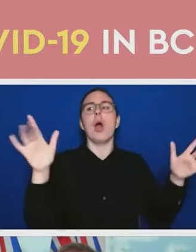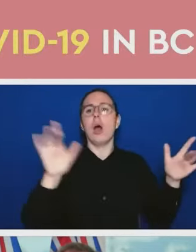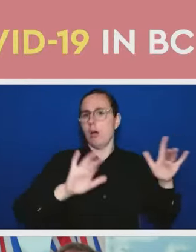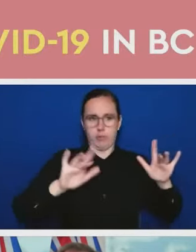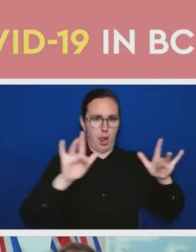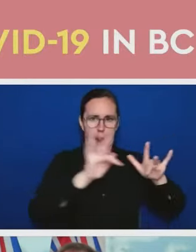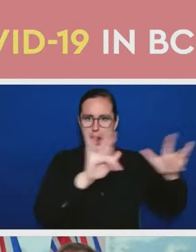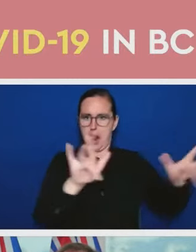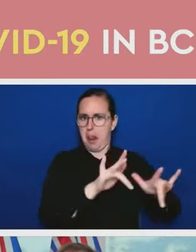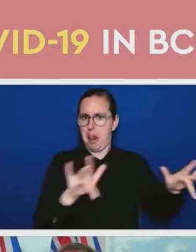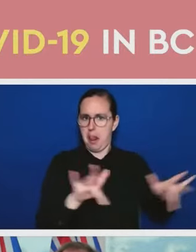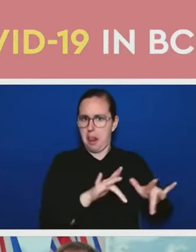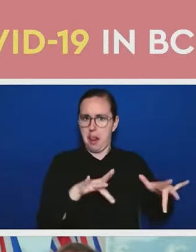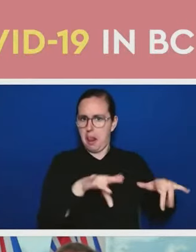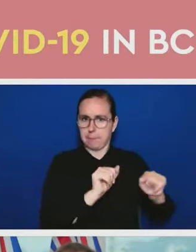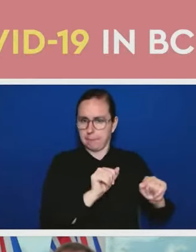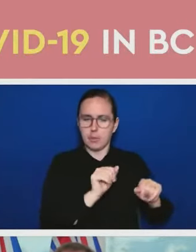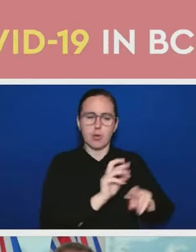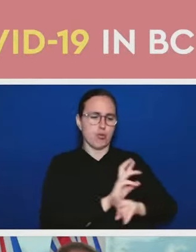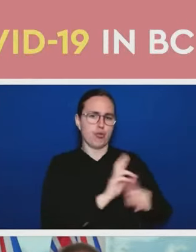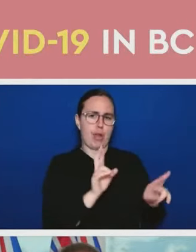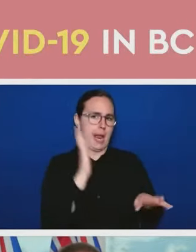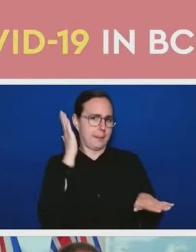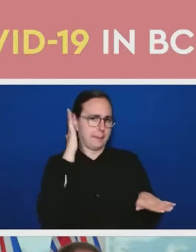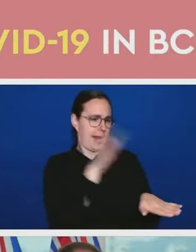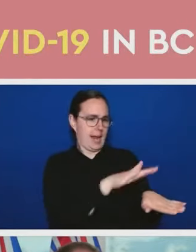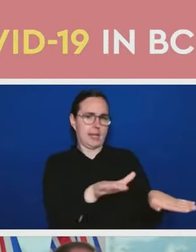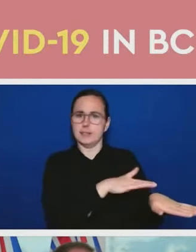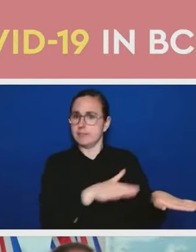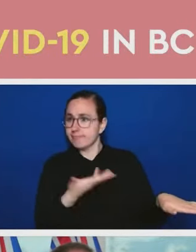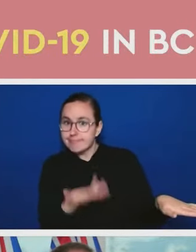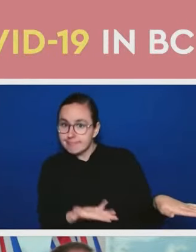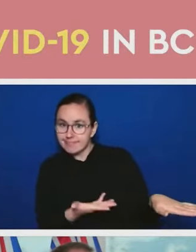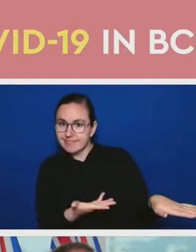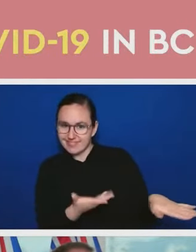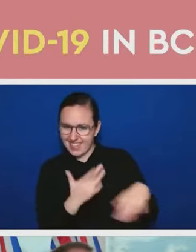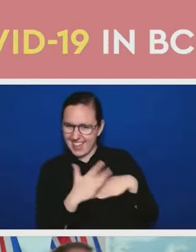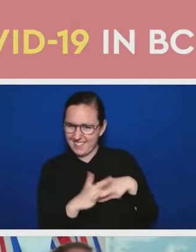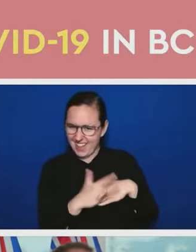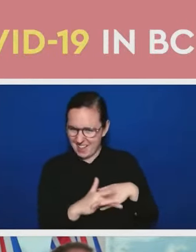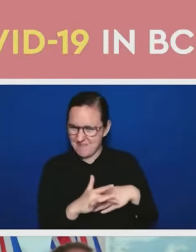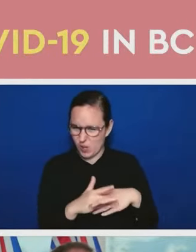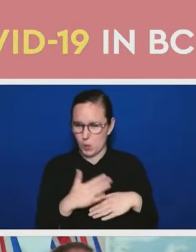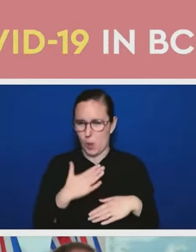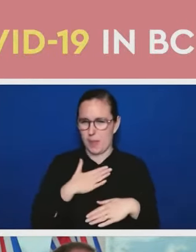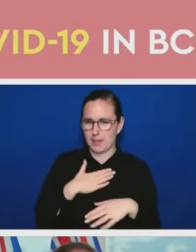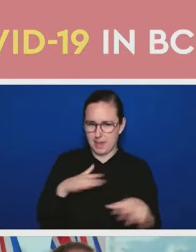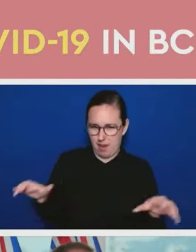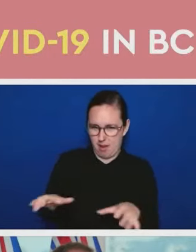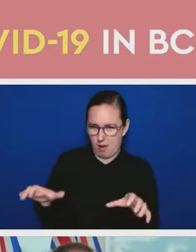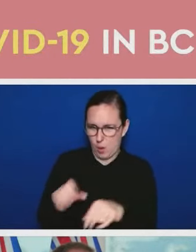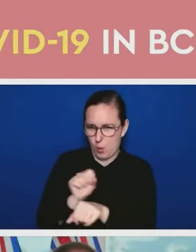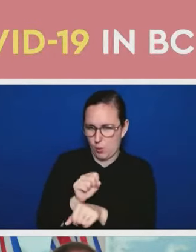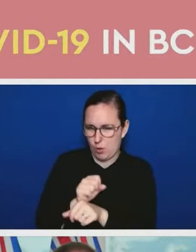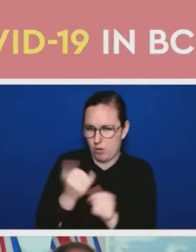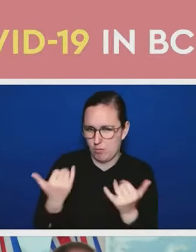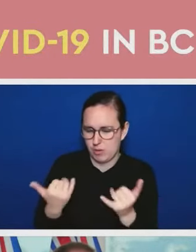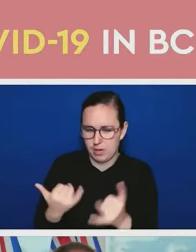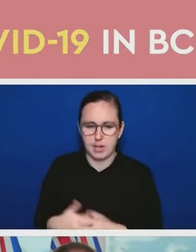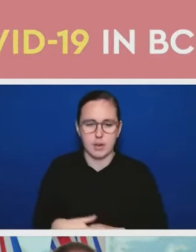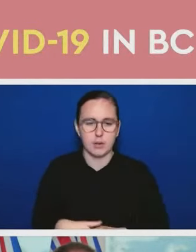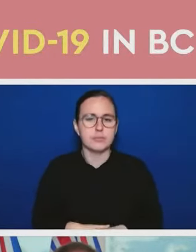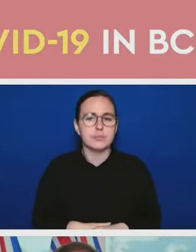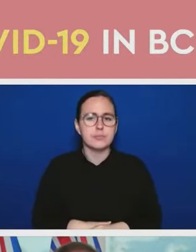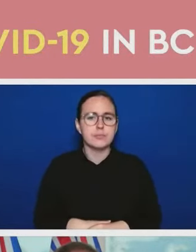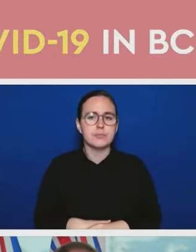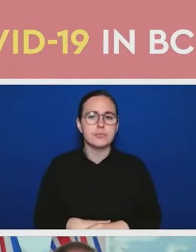is an important step, and we're doing it in different ways in different places. We'll know that the New Vista Care Home has been